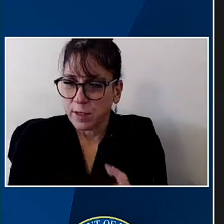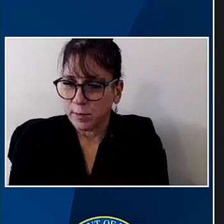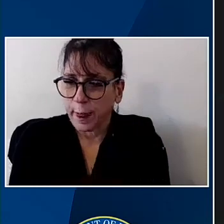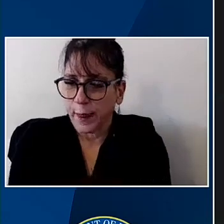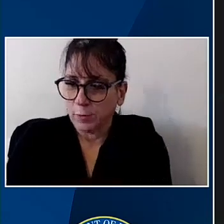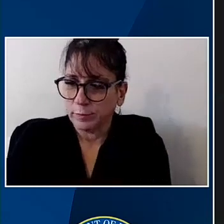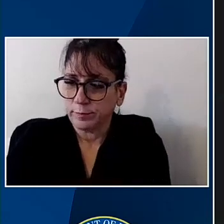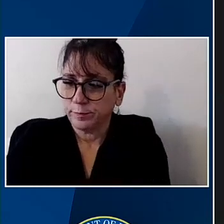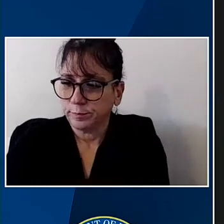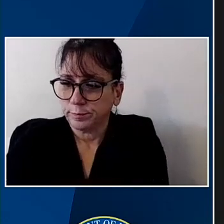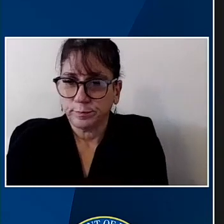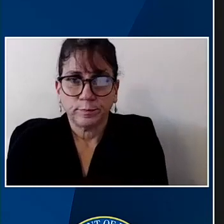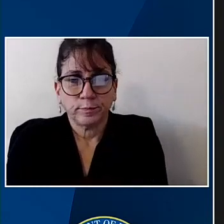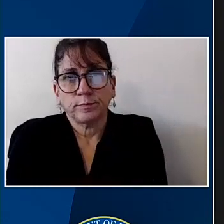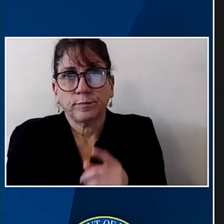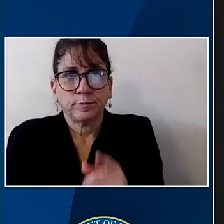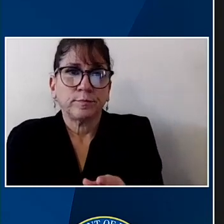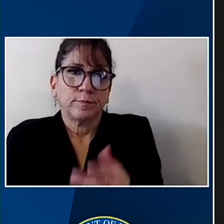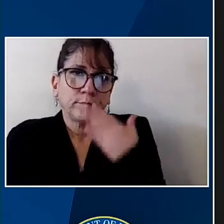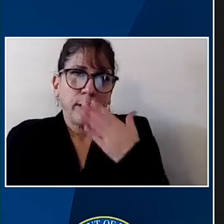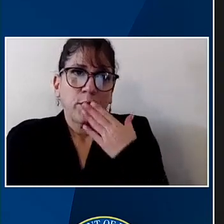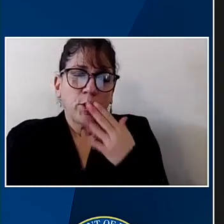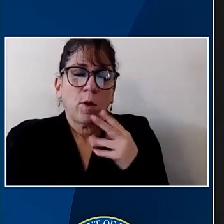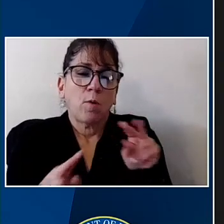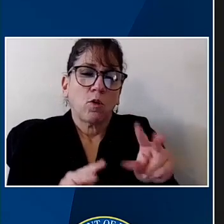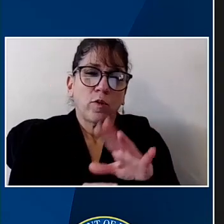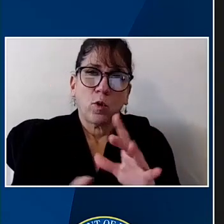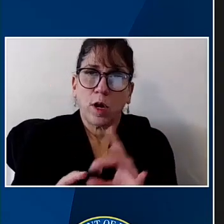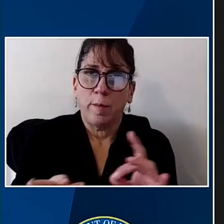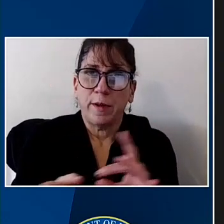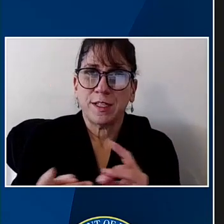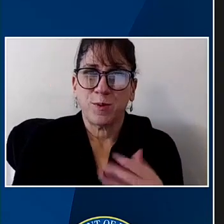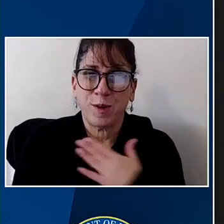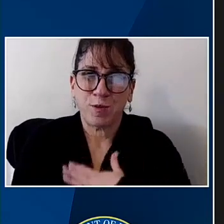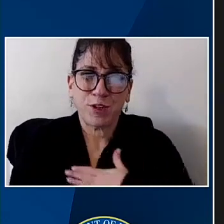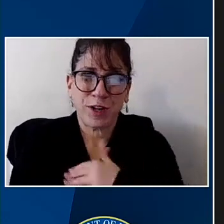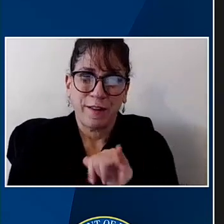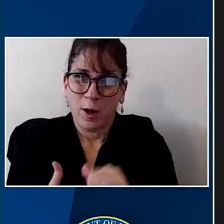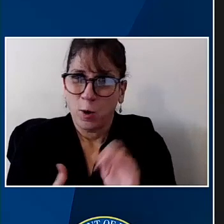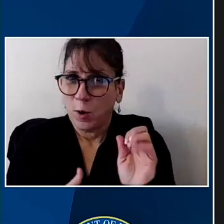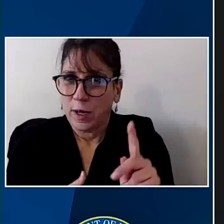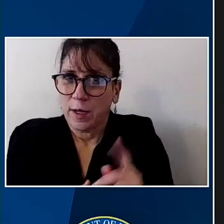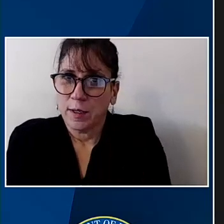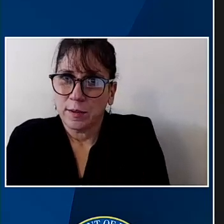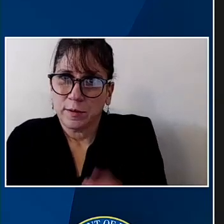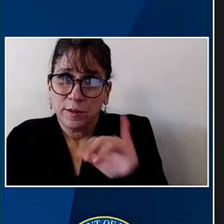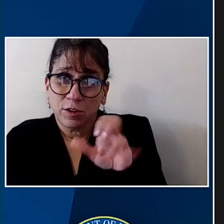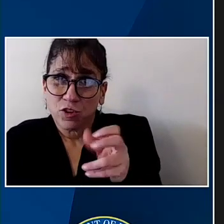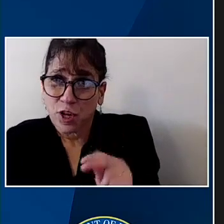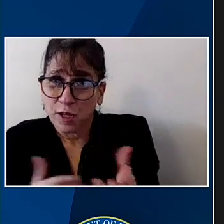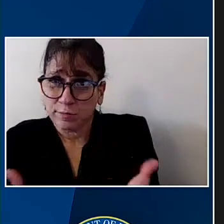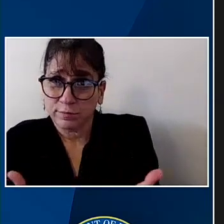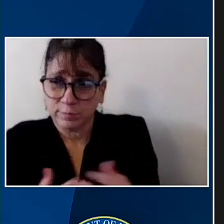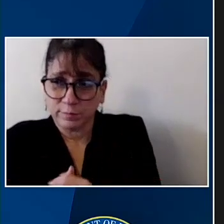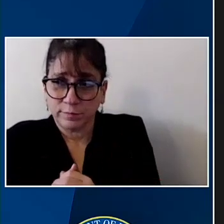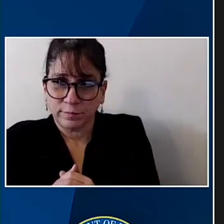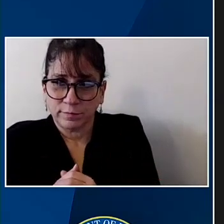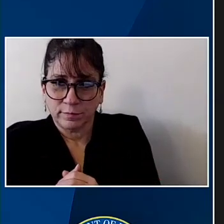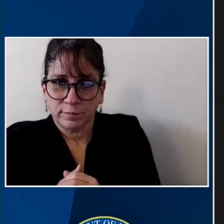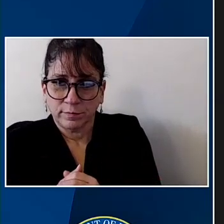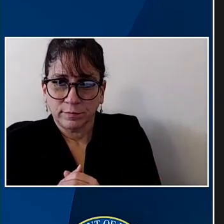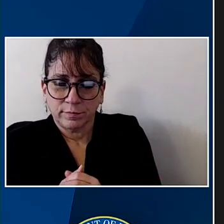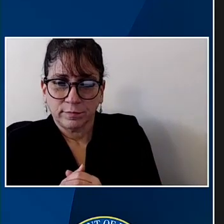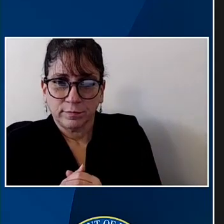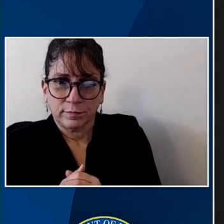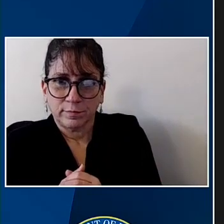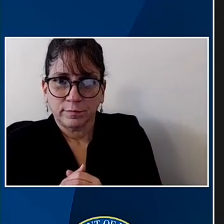you very much, Emily, for your comment. We appreciate it. Okay, John, who do we have next? Brady,